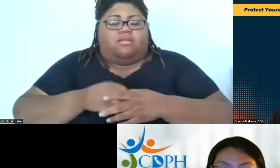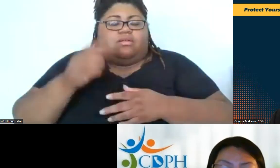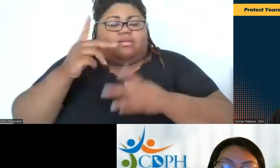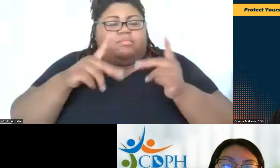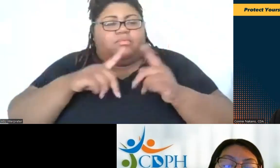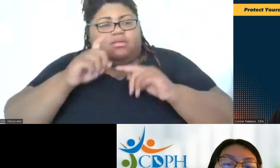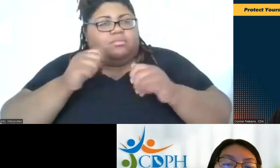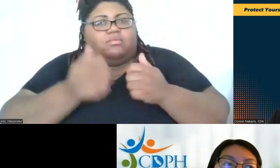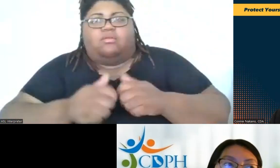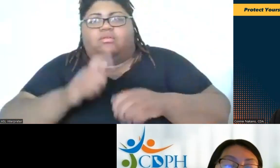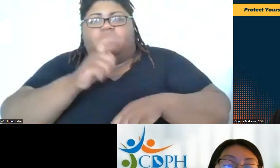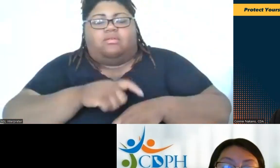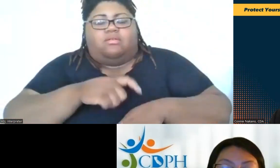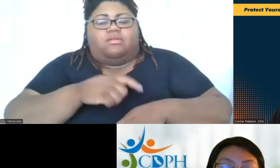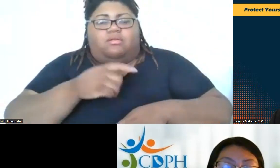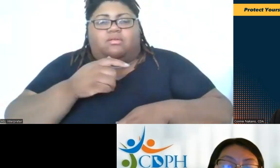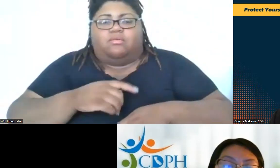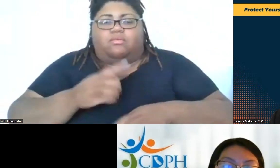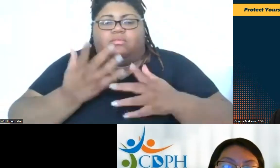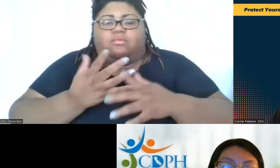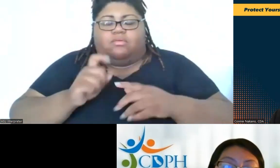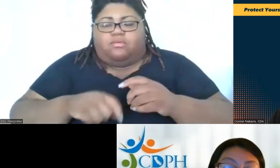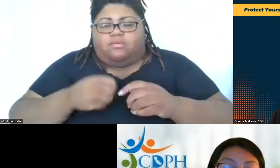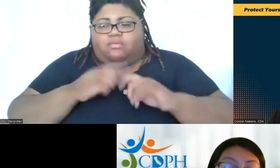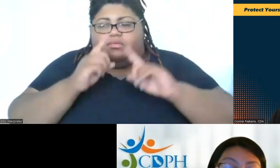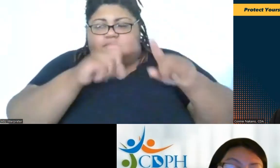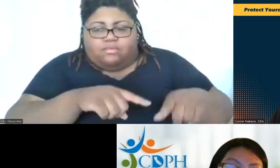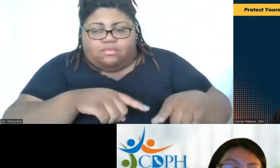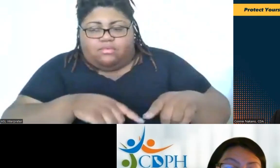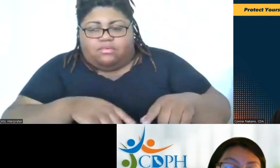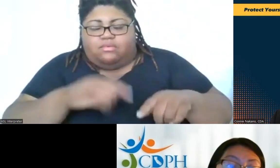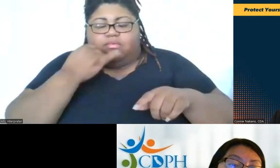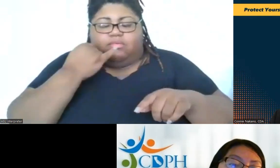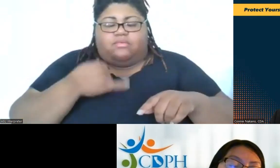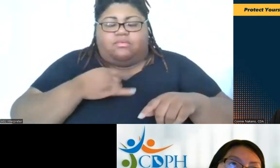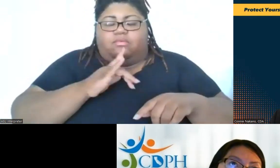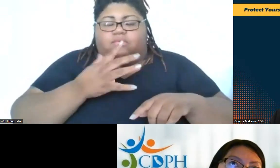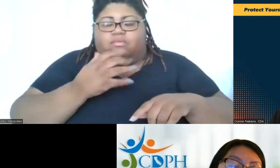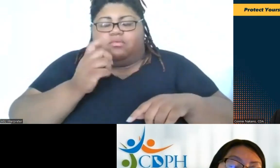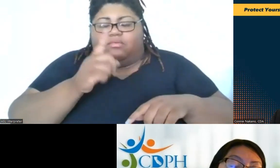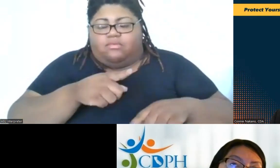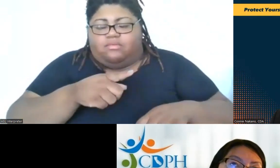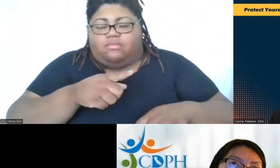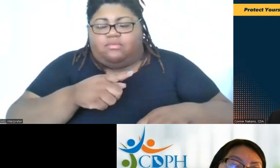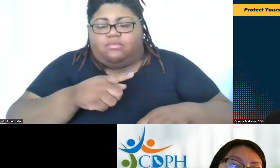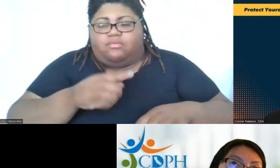really important to me? And then when I do go, how can I make it a safer interaction?